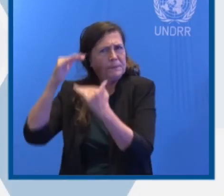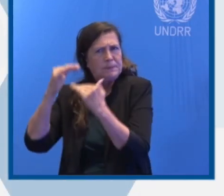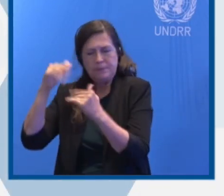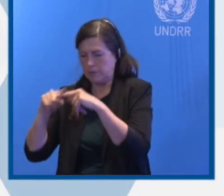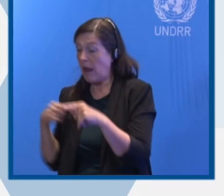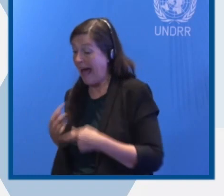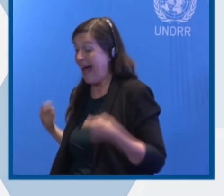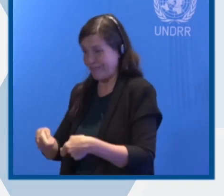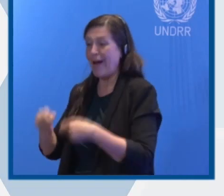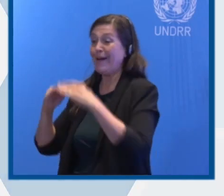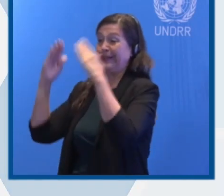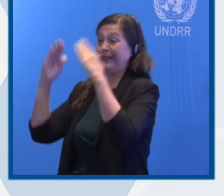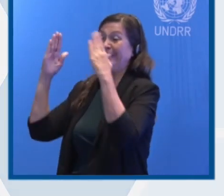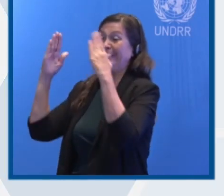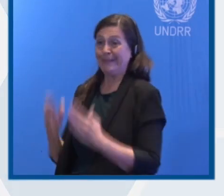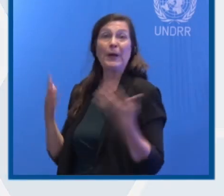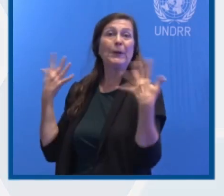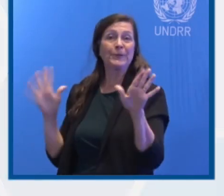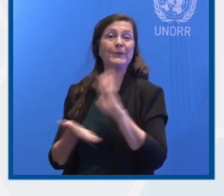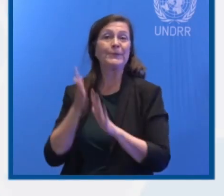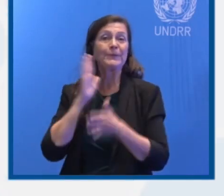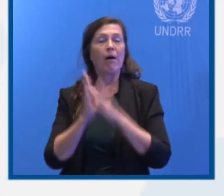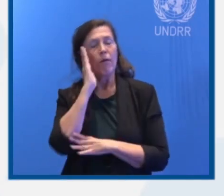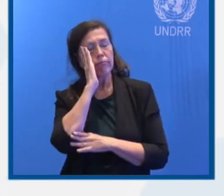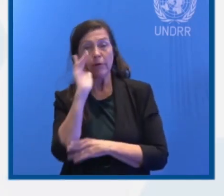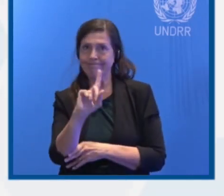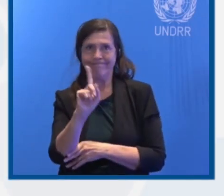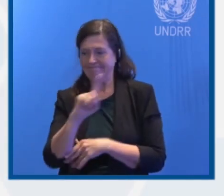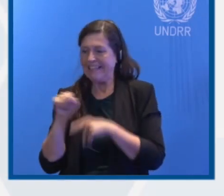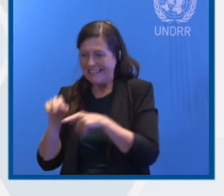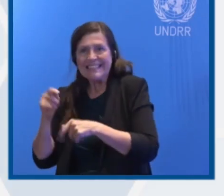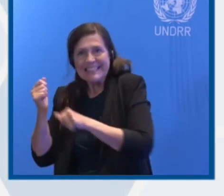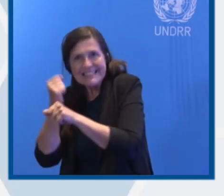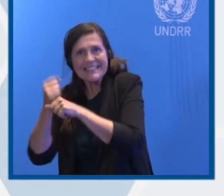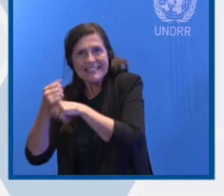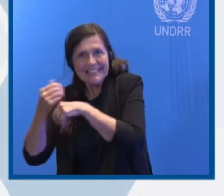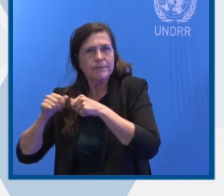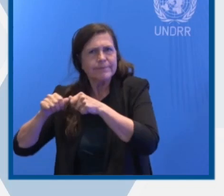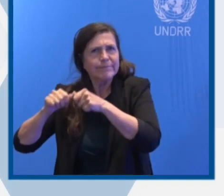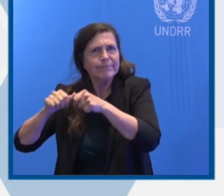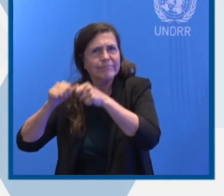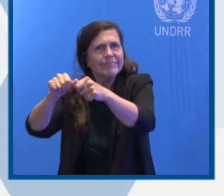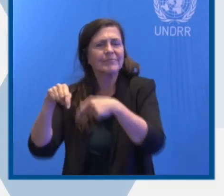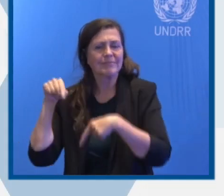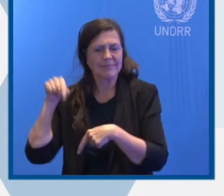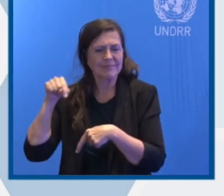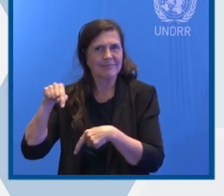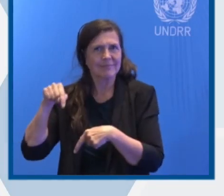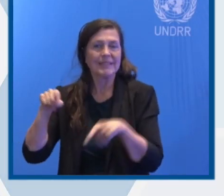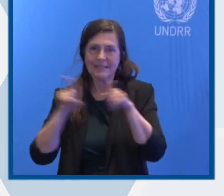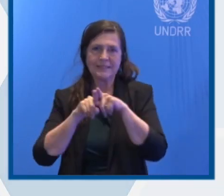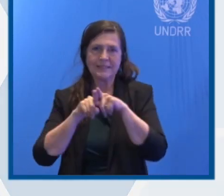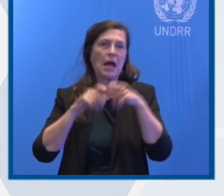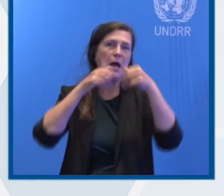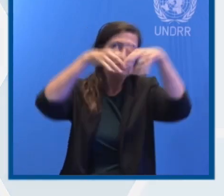maintenance after the government have lack of money for the maintenance. So a little bit we